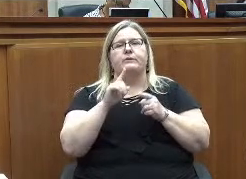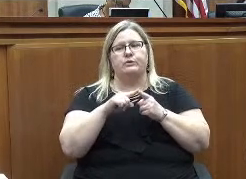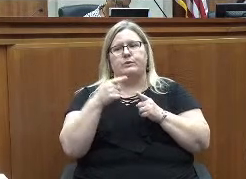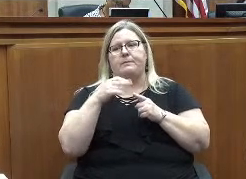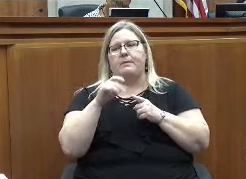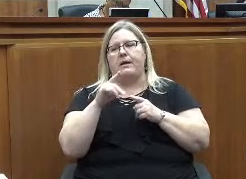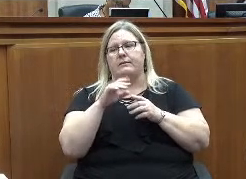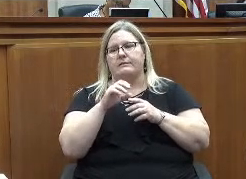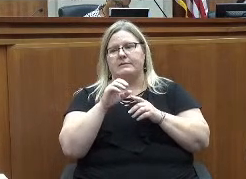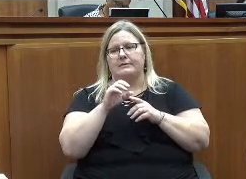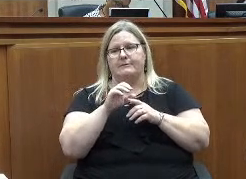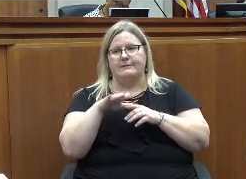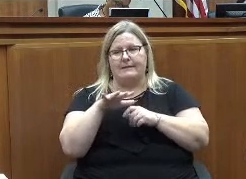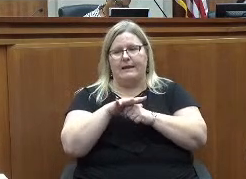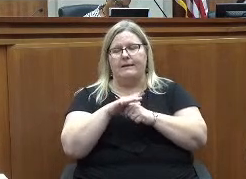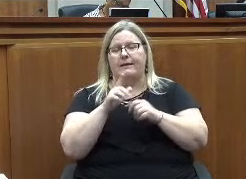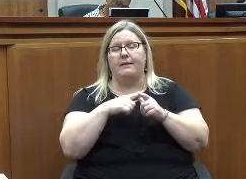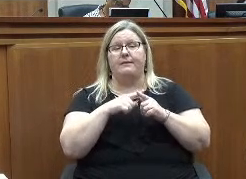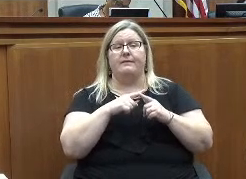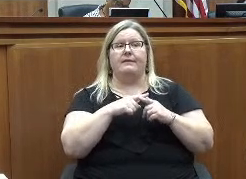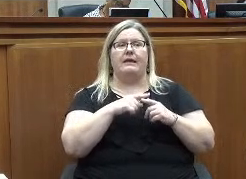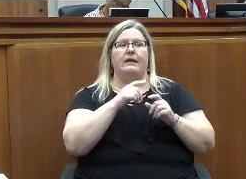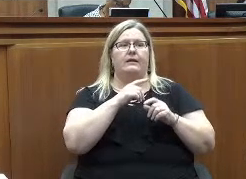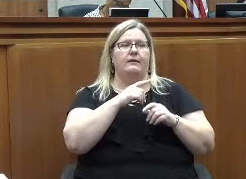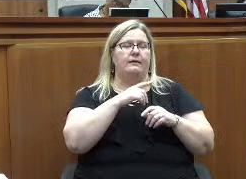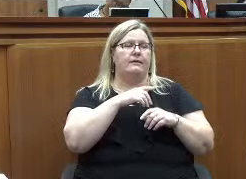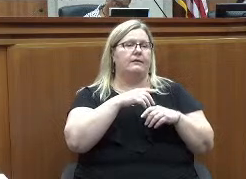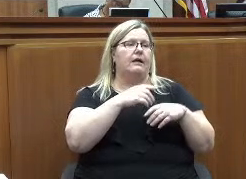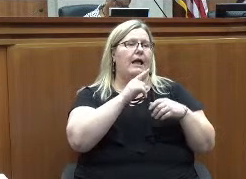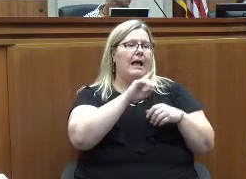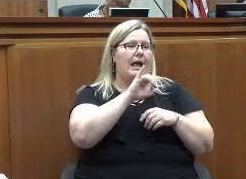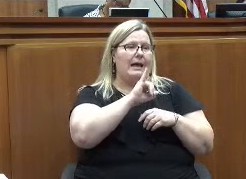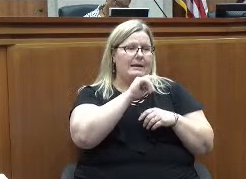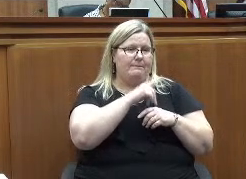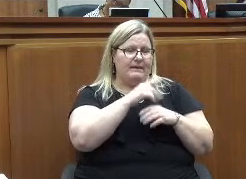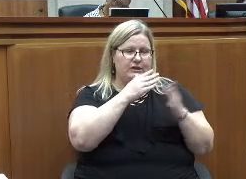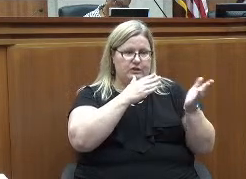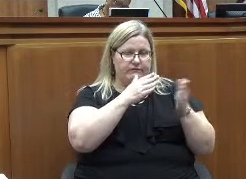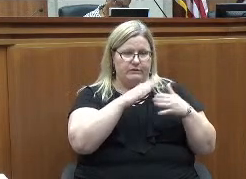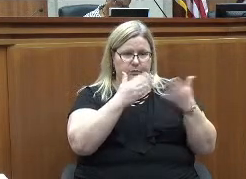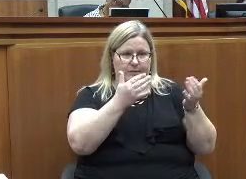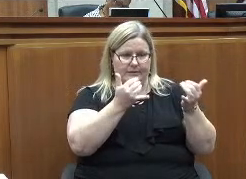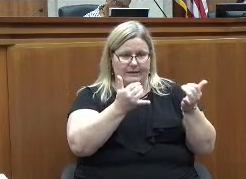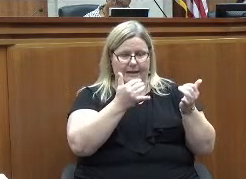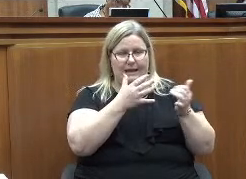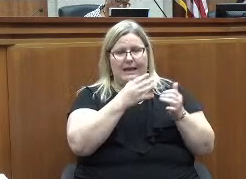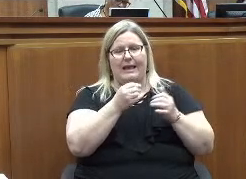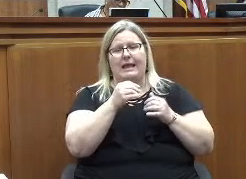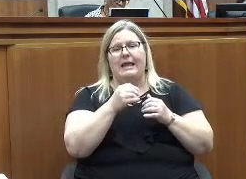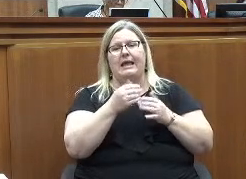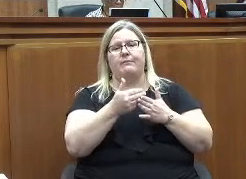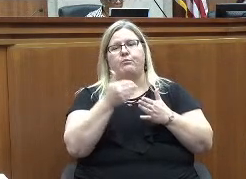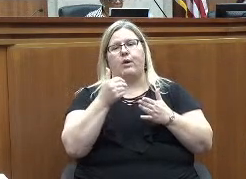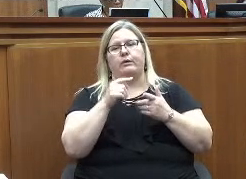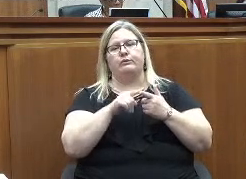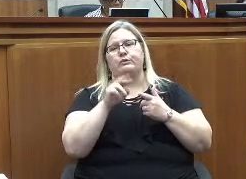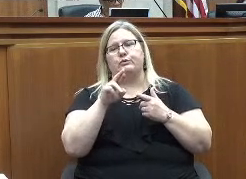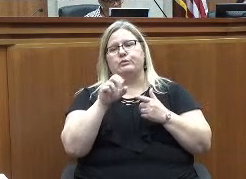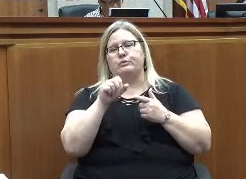that IEP services are provided today prior to any consideration for renewals or new applications.